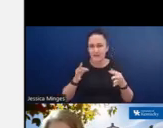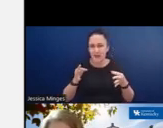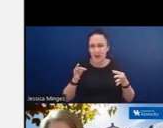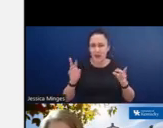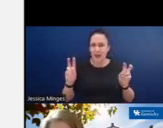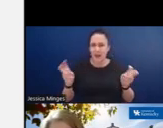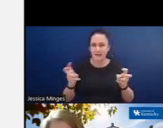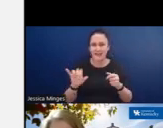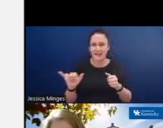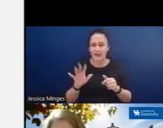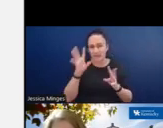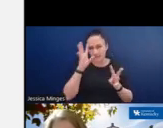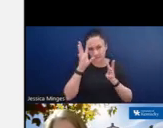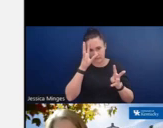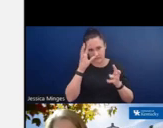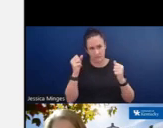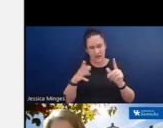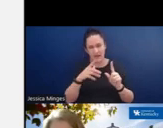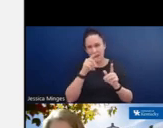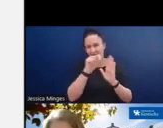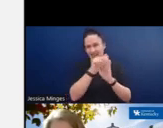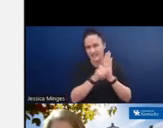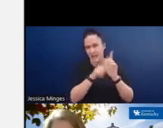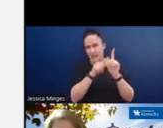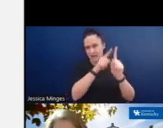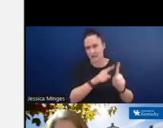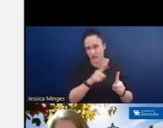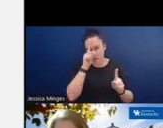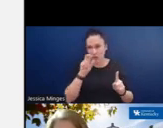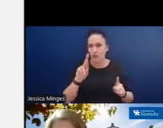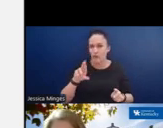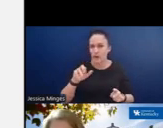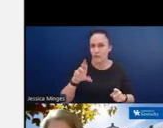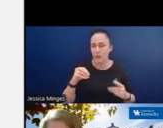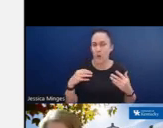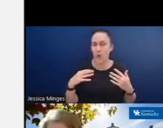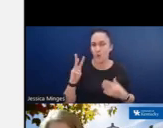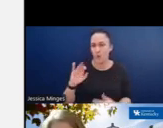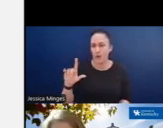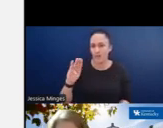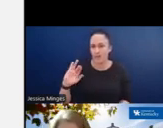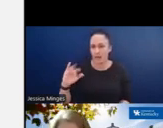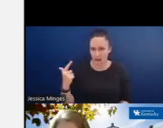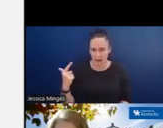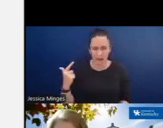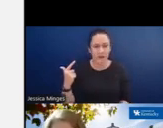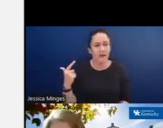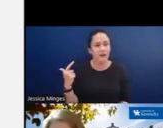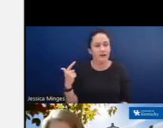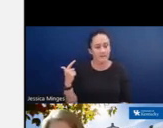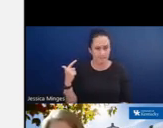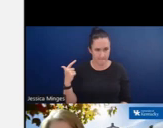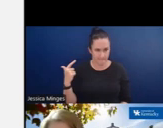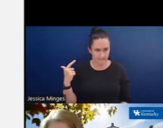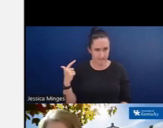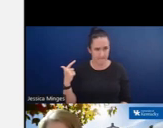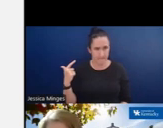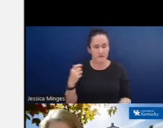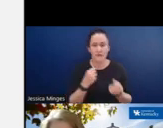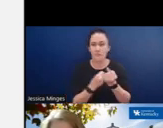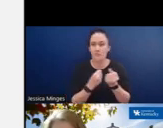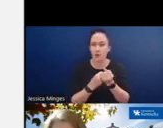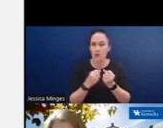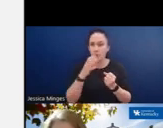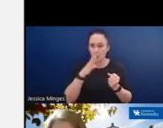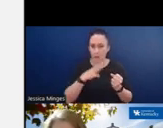lot of these the tenets of reproductive well-being. And again, it's supporting women or people who can get pregnant across the